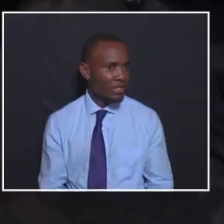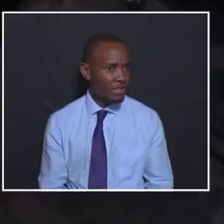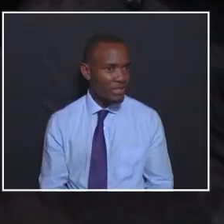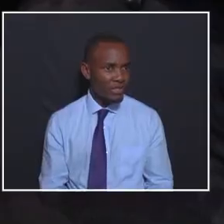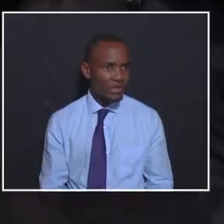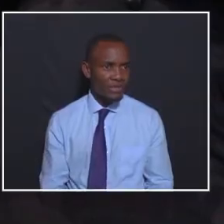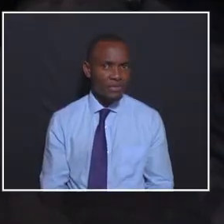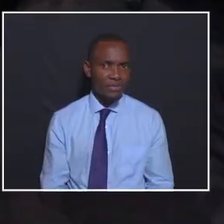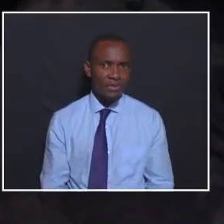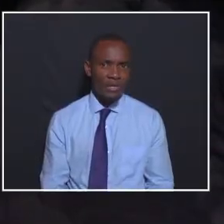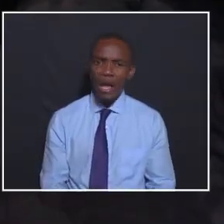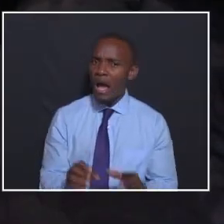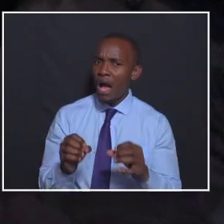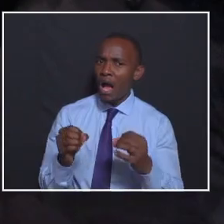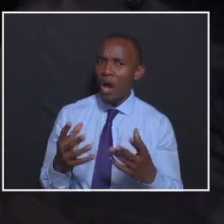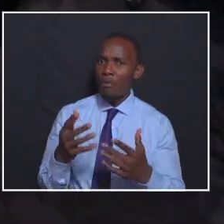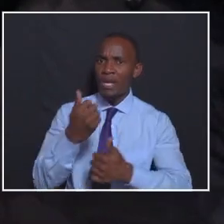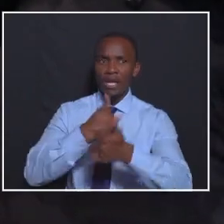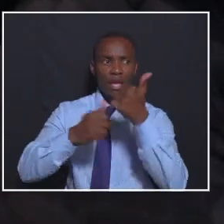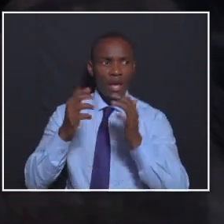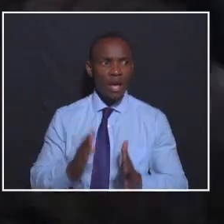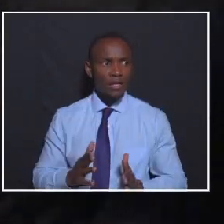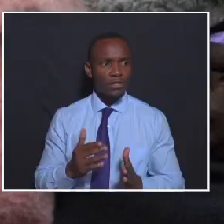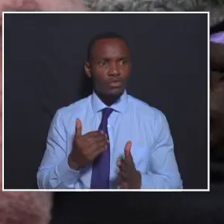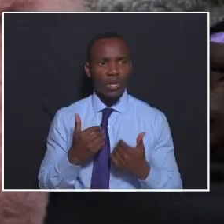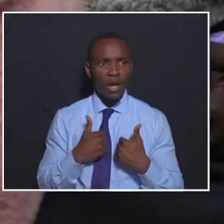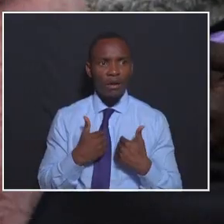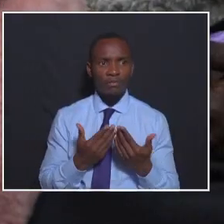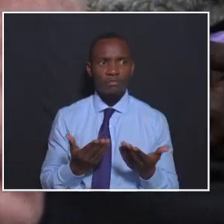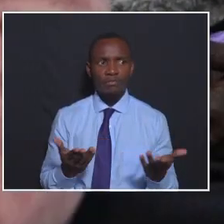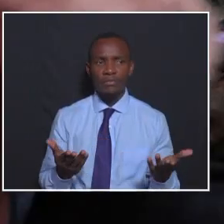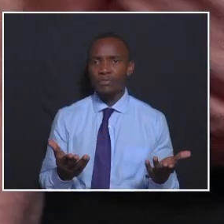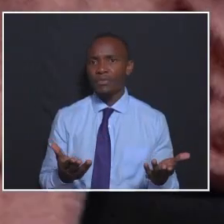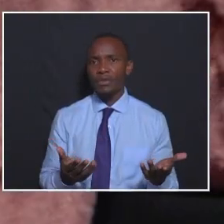Okay. How many actors do we have?